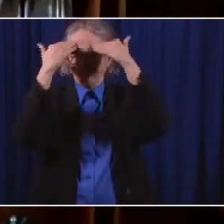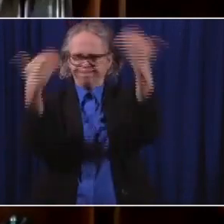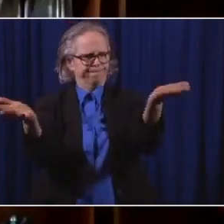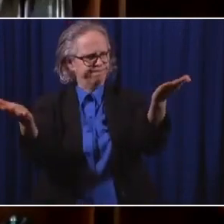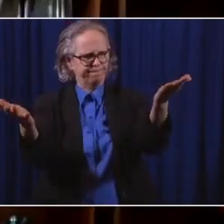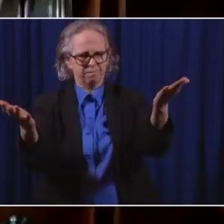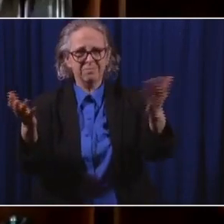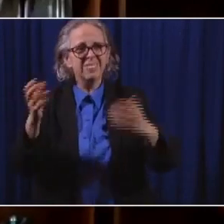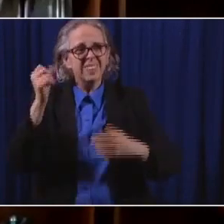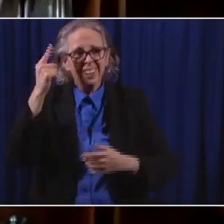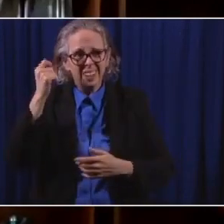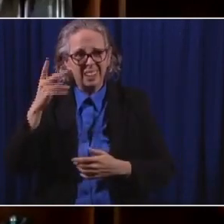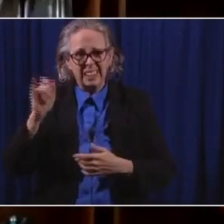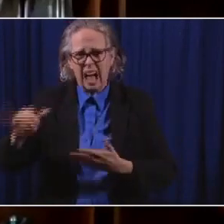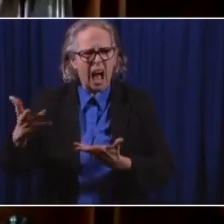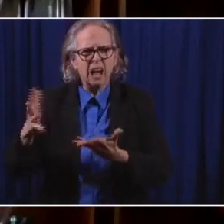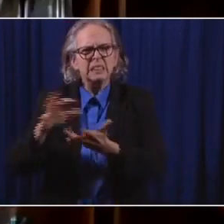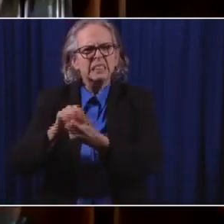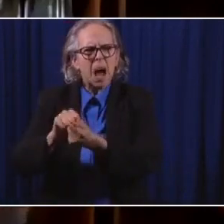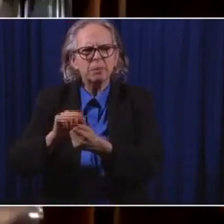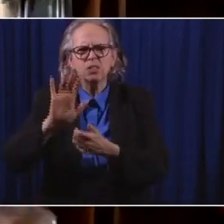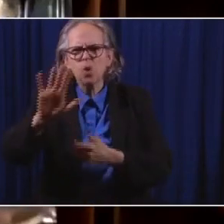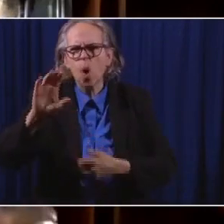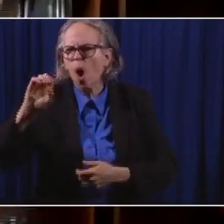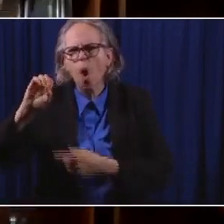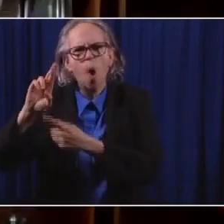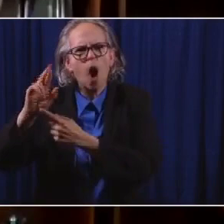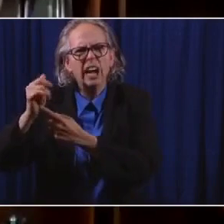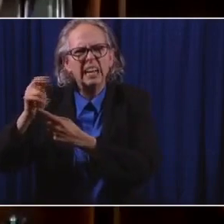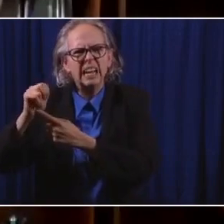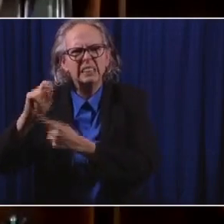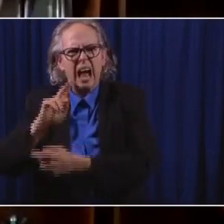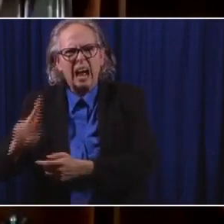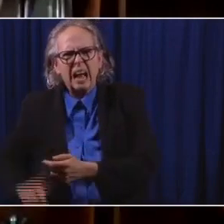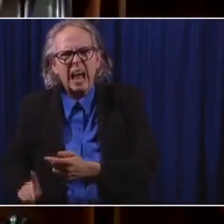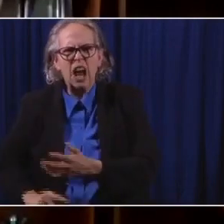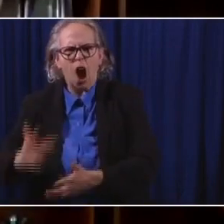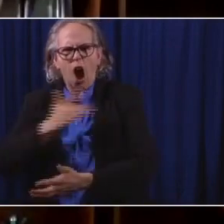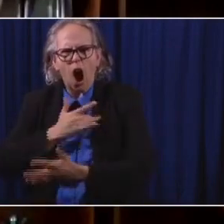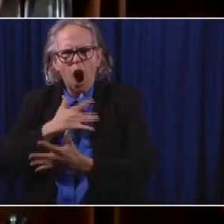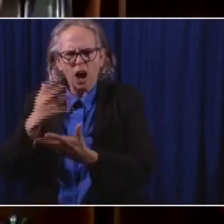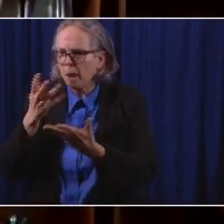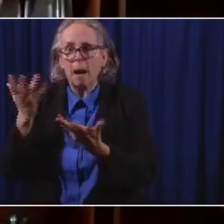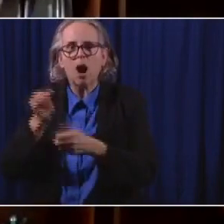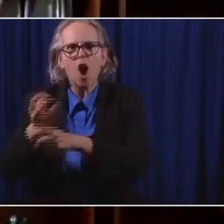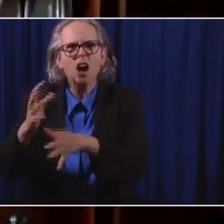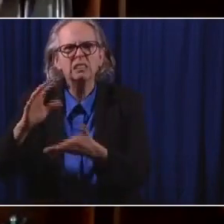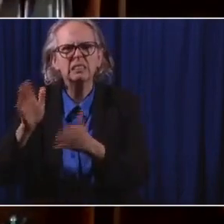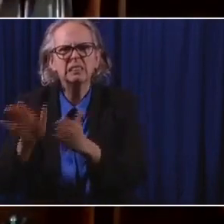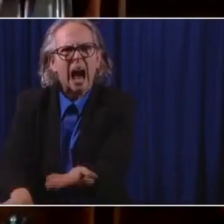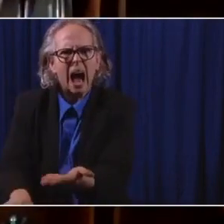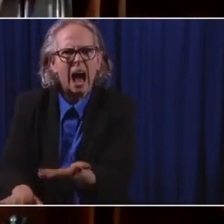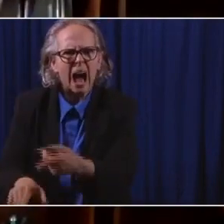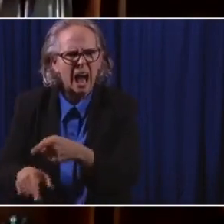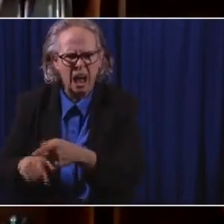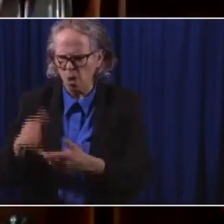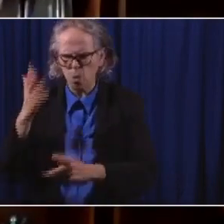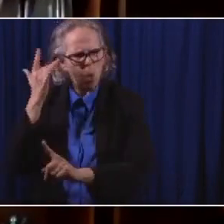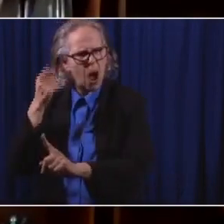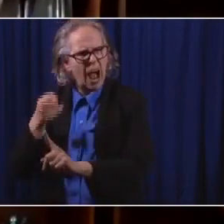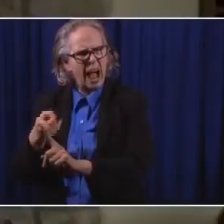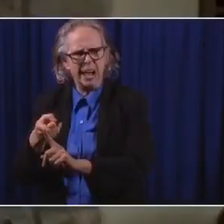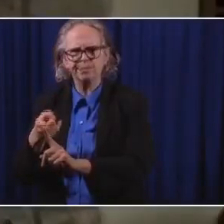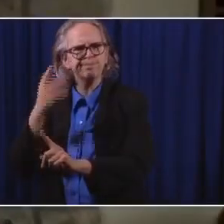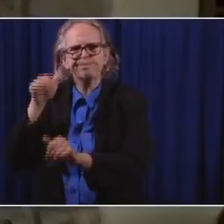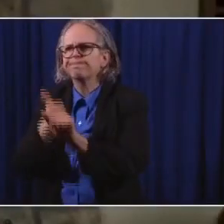and causing death. So we've gotten some more insights into it, but there's a whole lot more to learn. Good. Thank you, doctor.